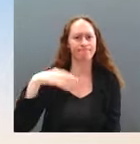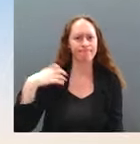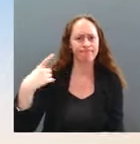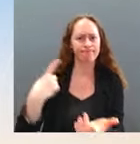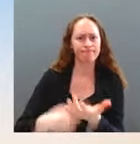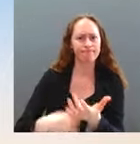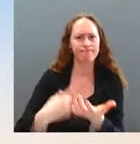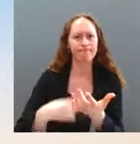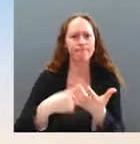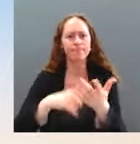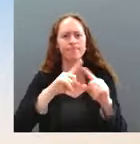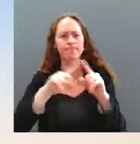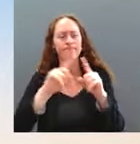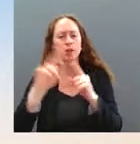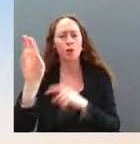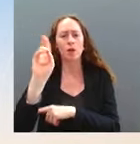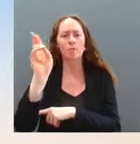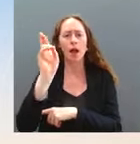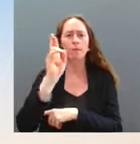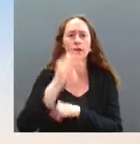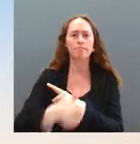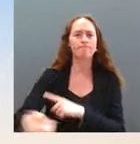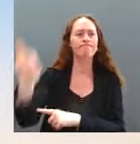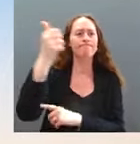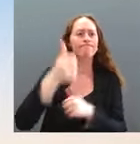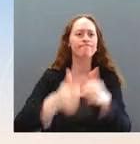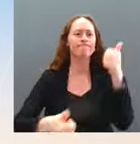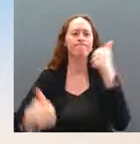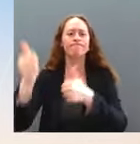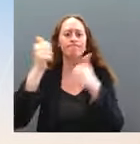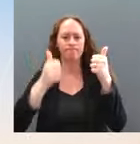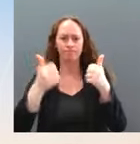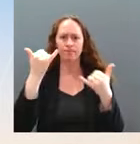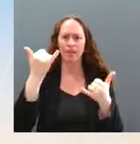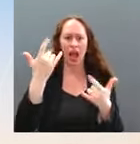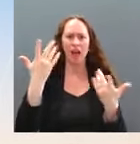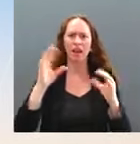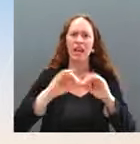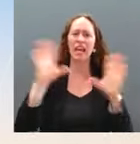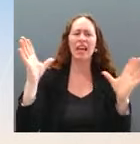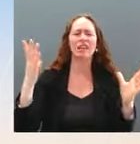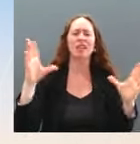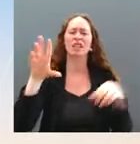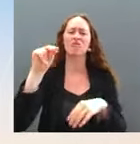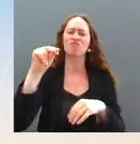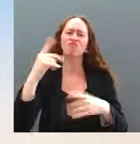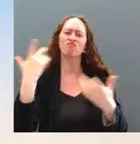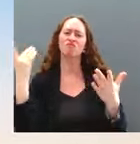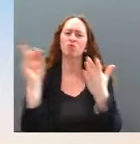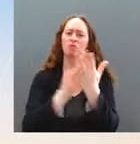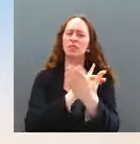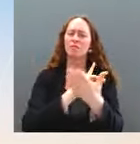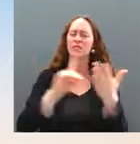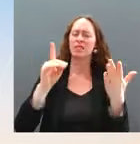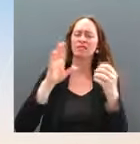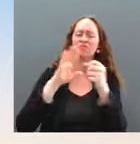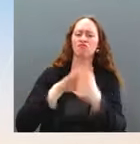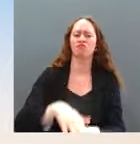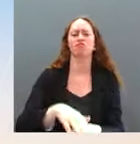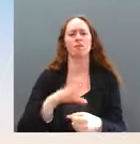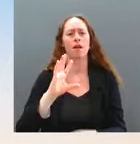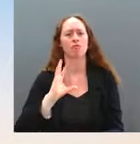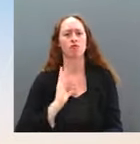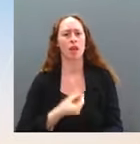purely partisan political reasons. Today in Alabama, instead of focusing on critical kitchen table issues like the economy, COVID,